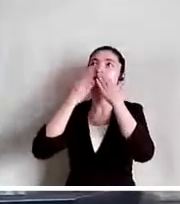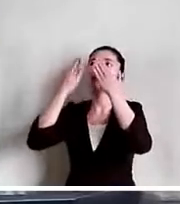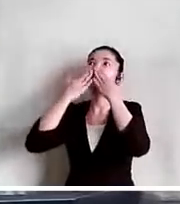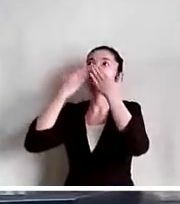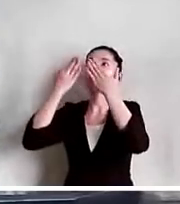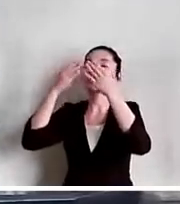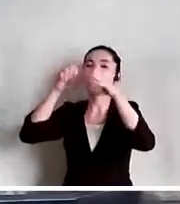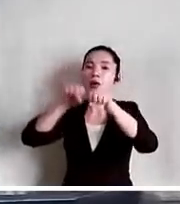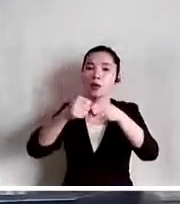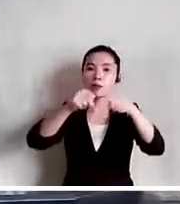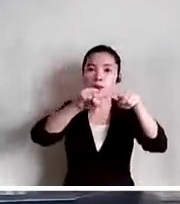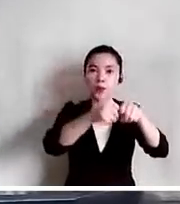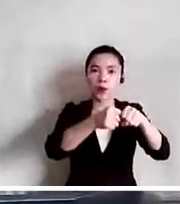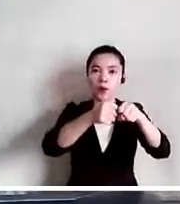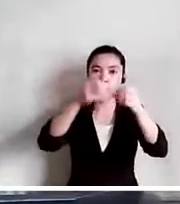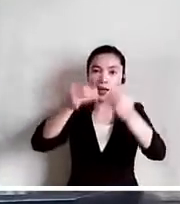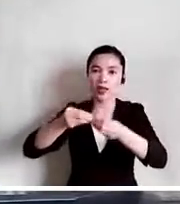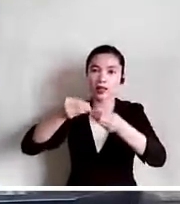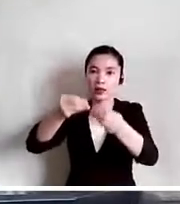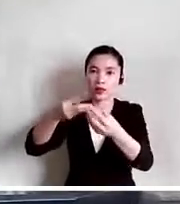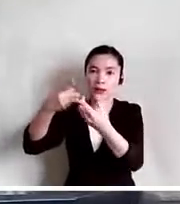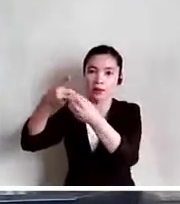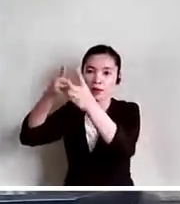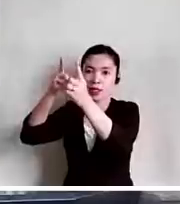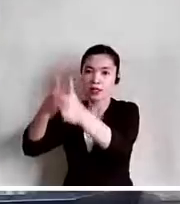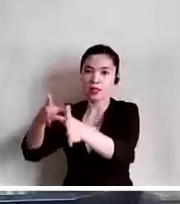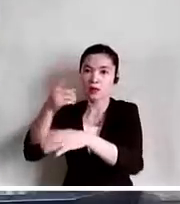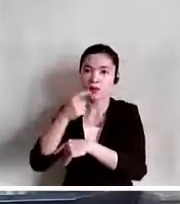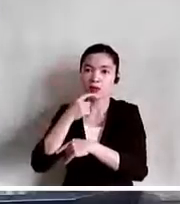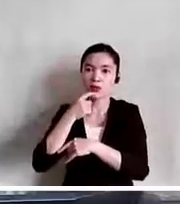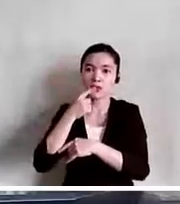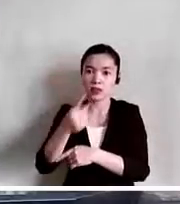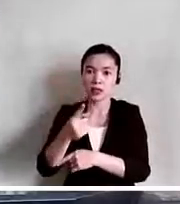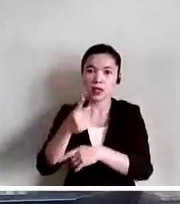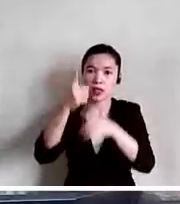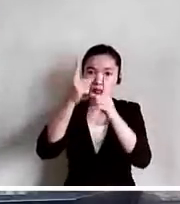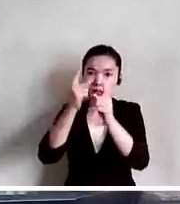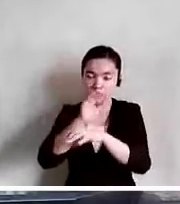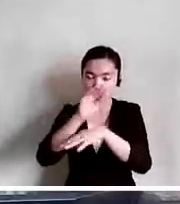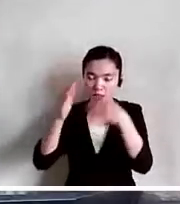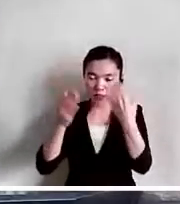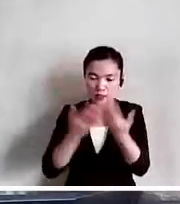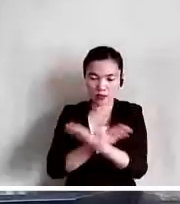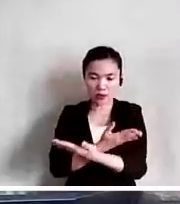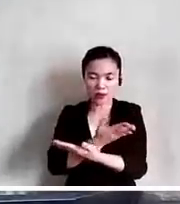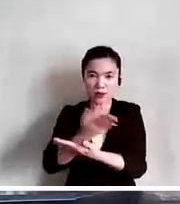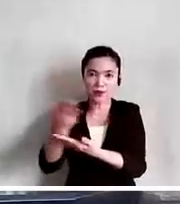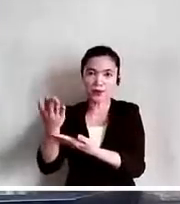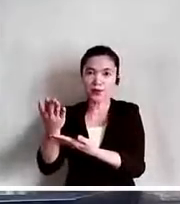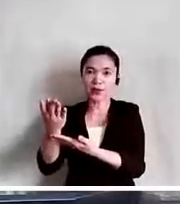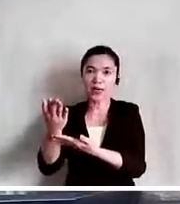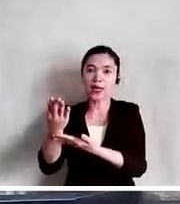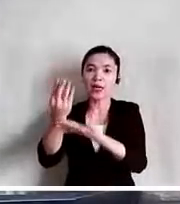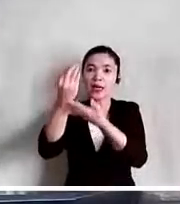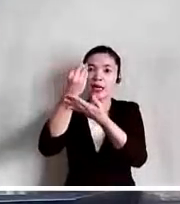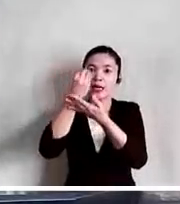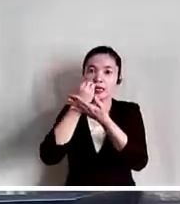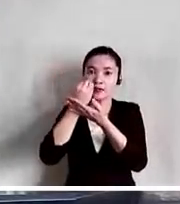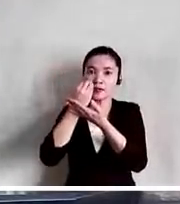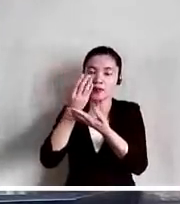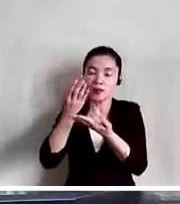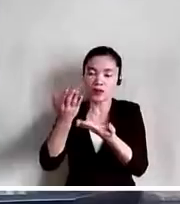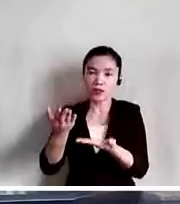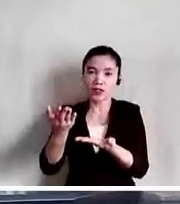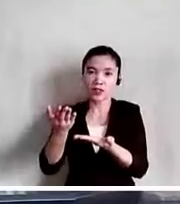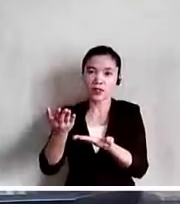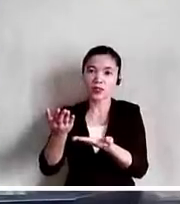it and gave it to his disciples, saying, "Take this, all of you, and eat of it, for this